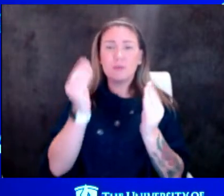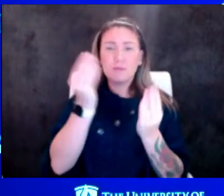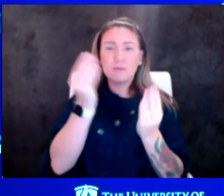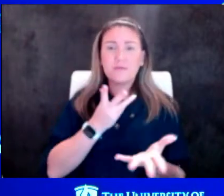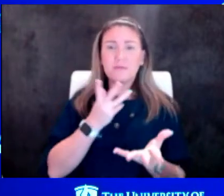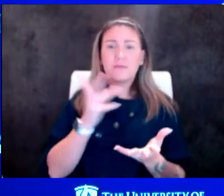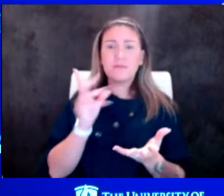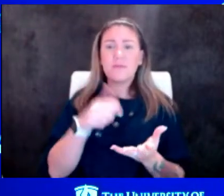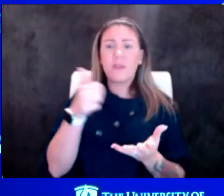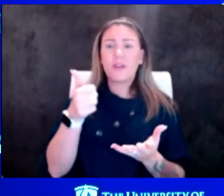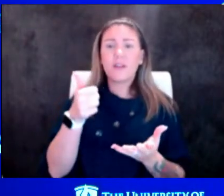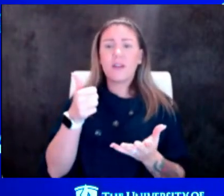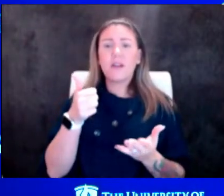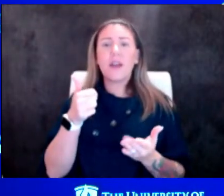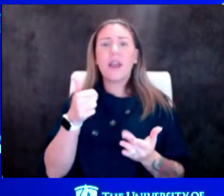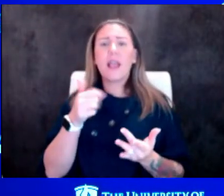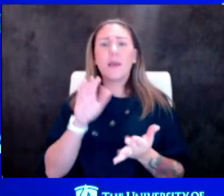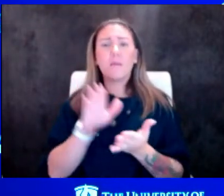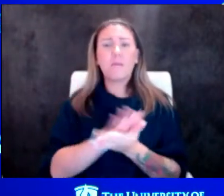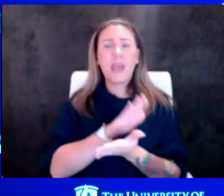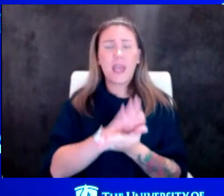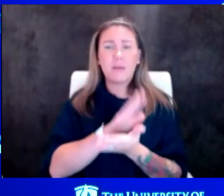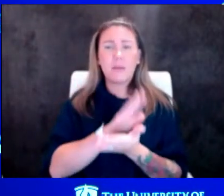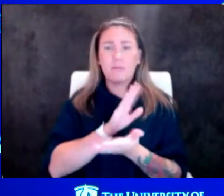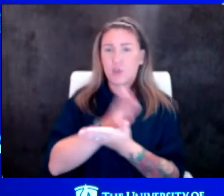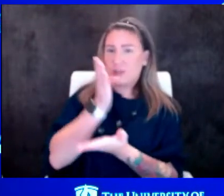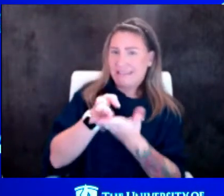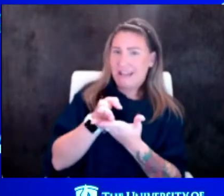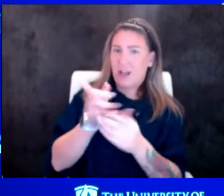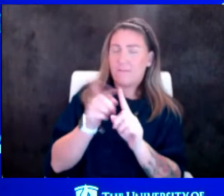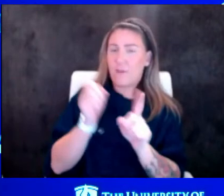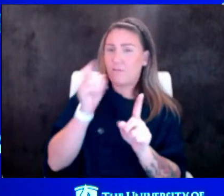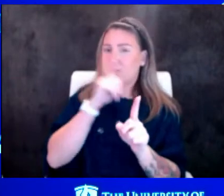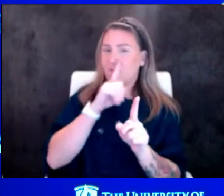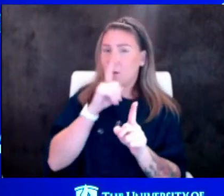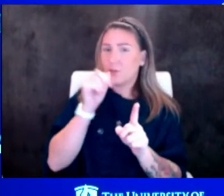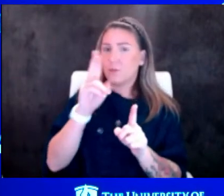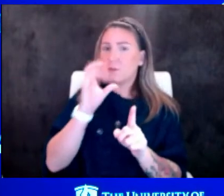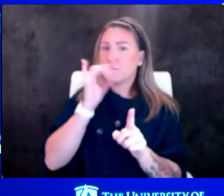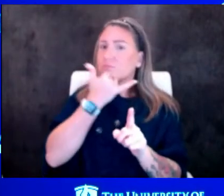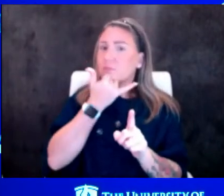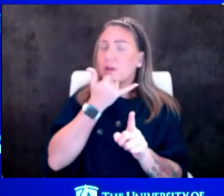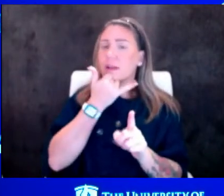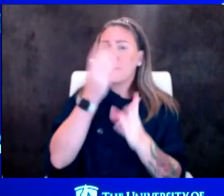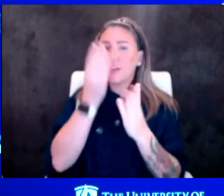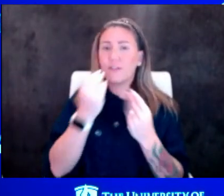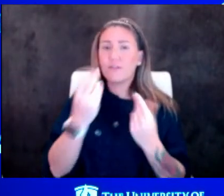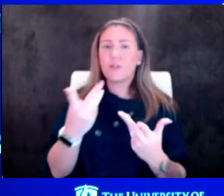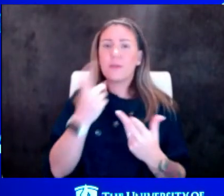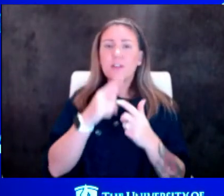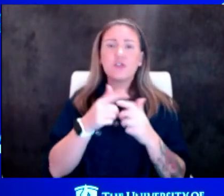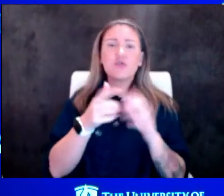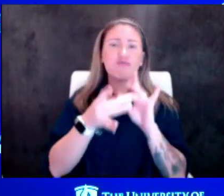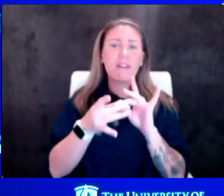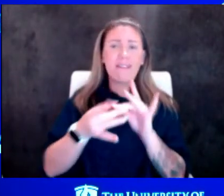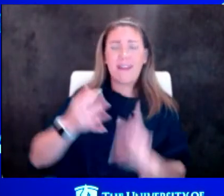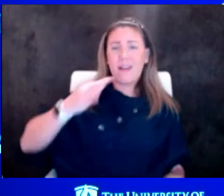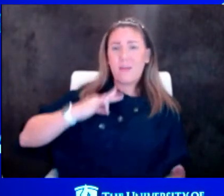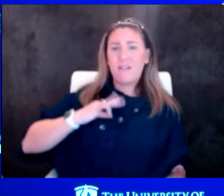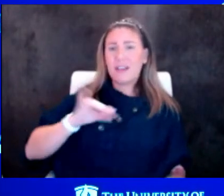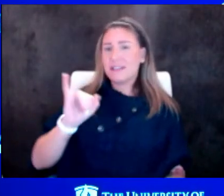paper retracted because of false or inaccurate information about the benefits of ivermectin and the Math